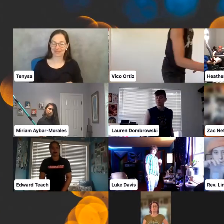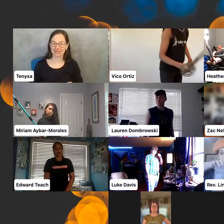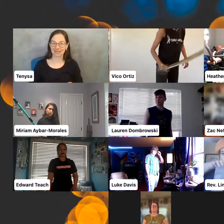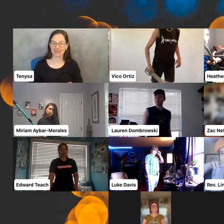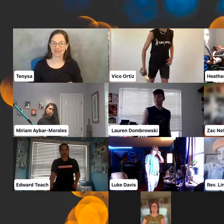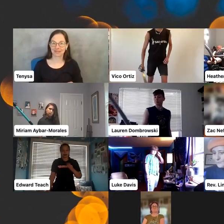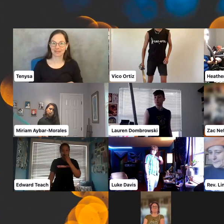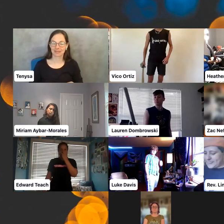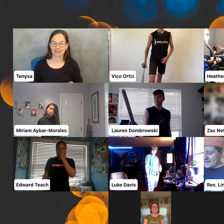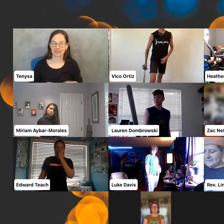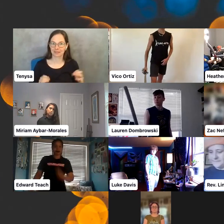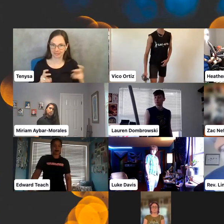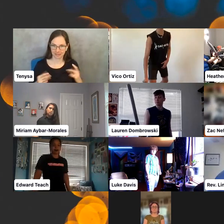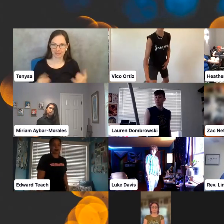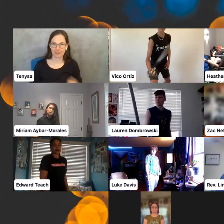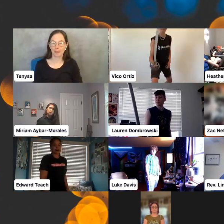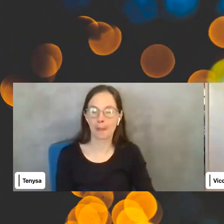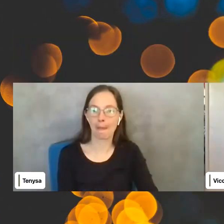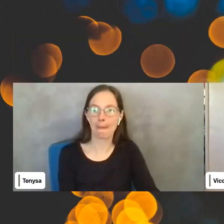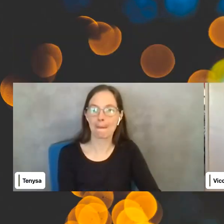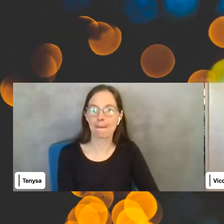to on guard.